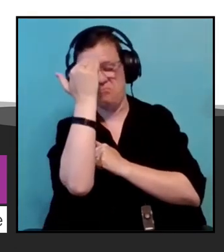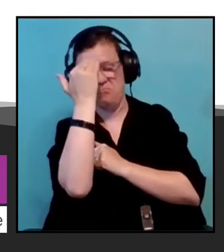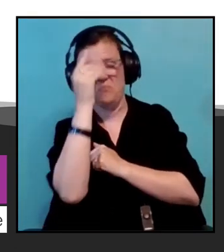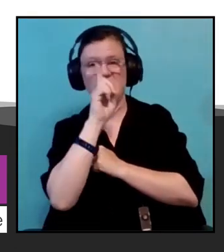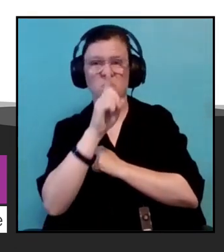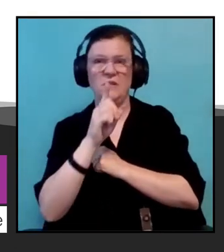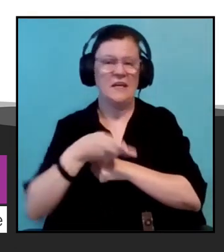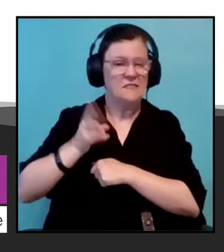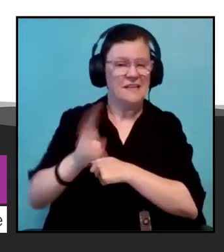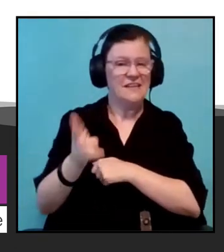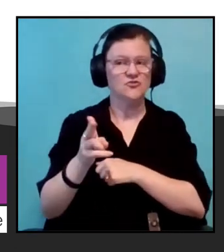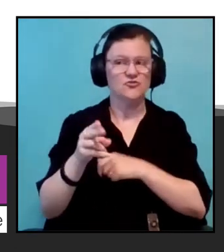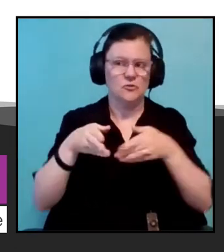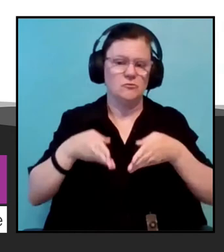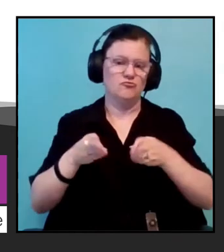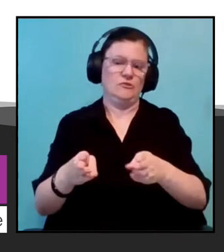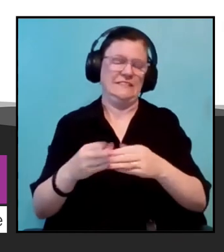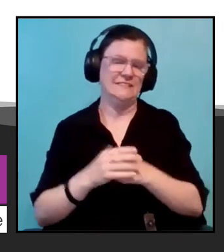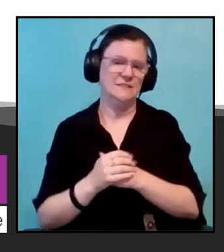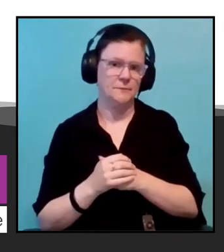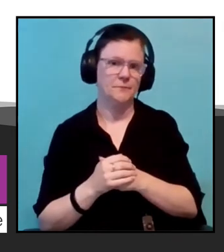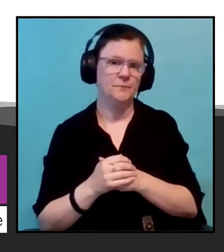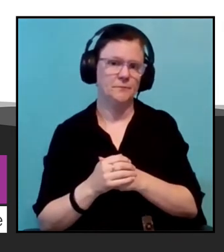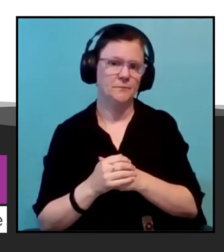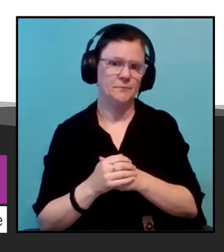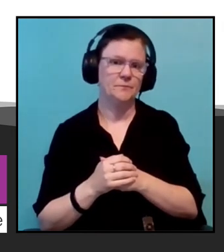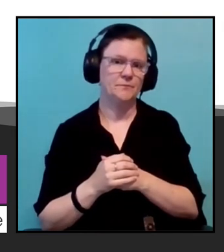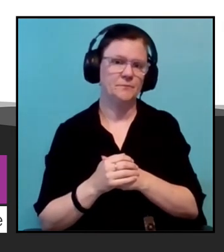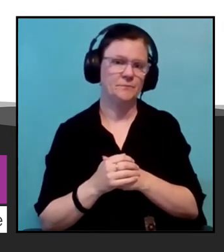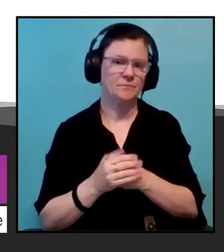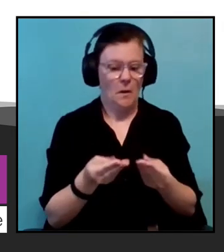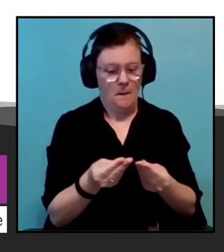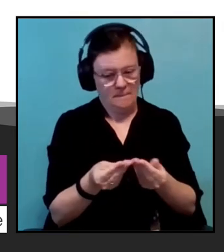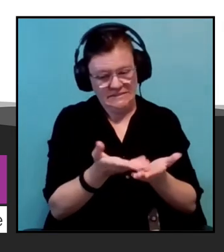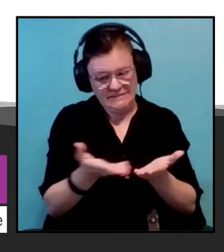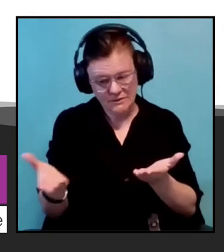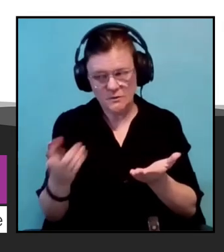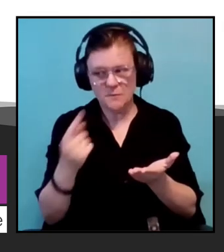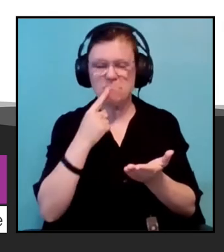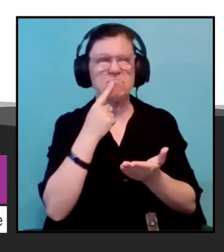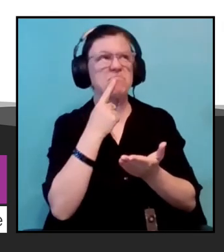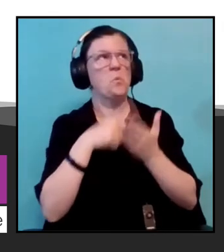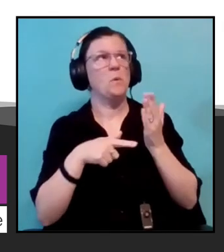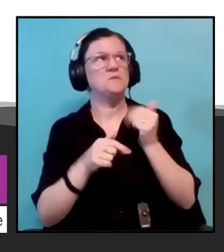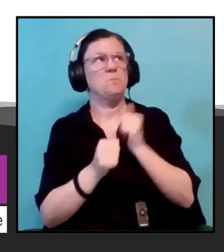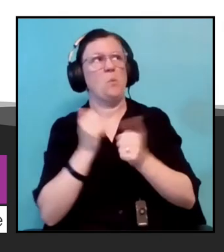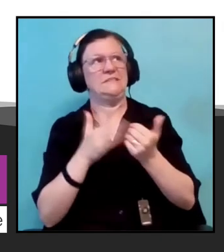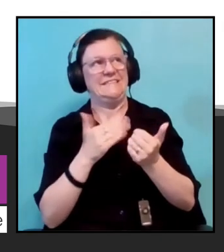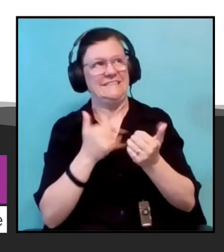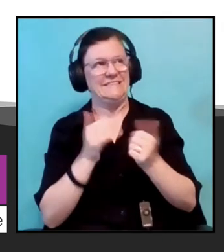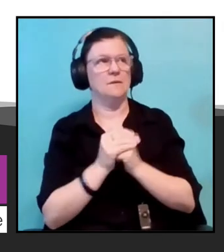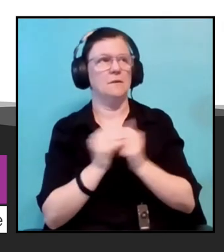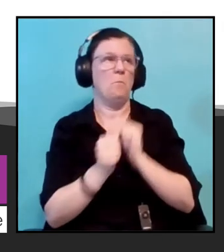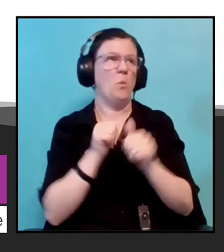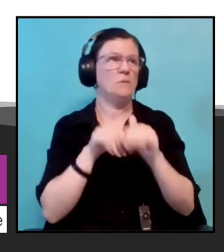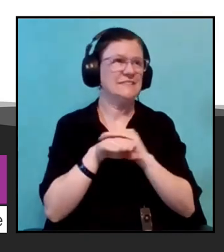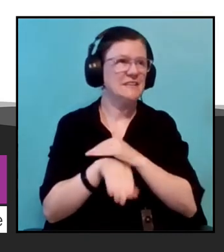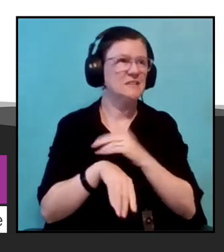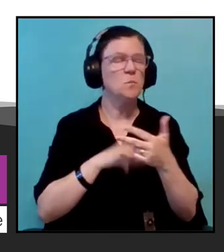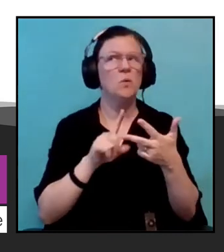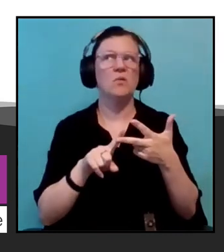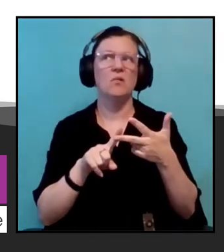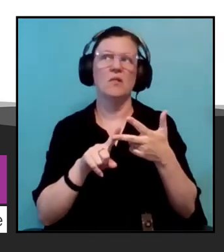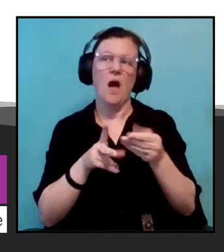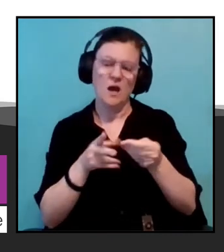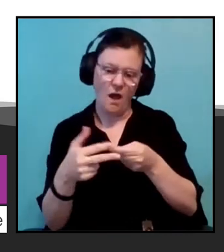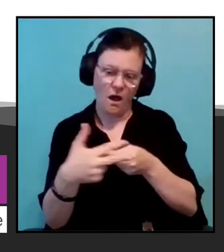iconic streets of Bed-Stuy. We decided on the materials by thinking about what would be easiest to work with, what would be most accessible, what would be easiest to